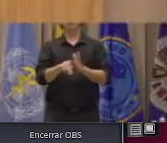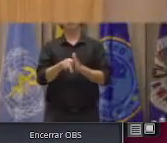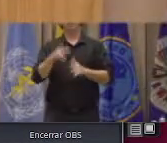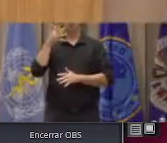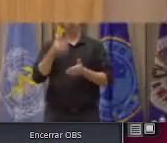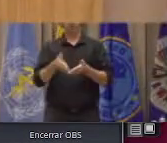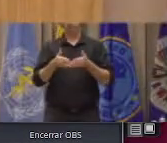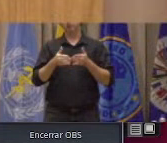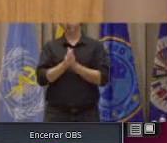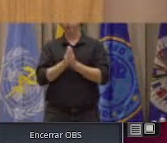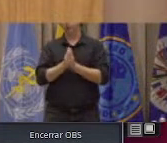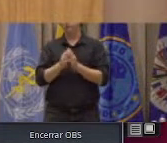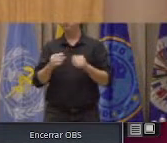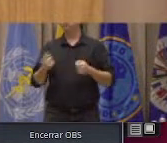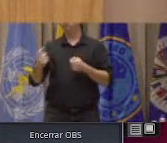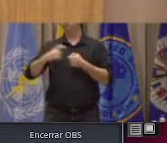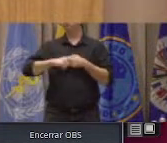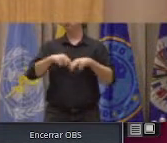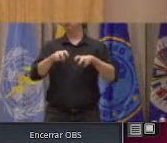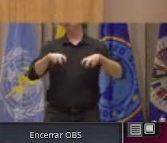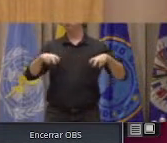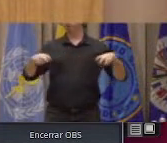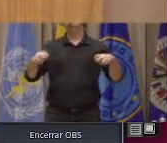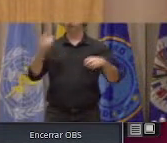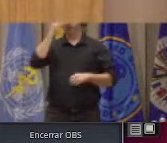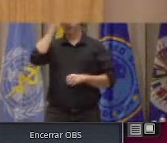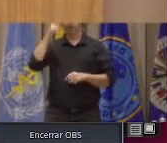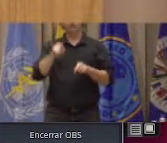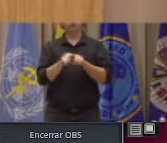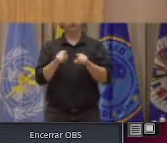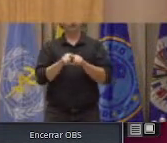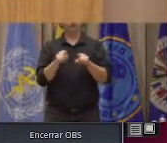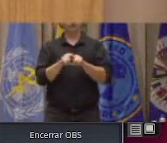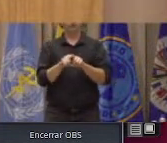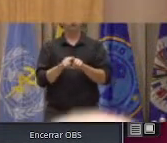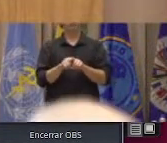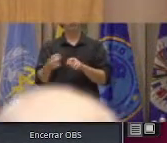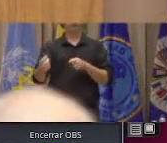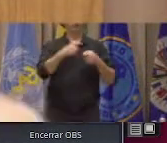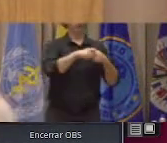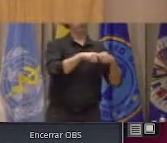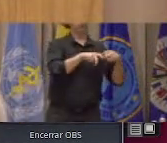2:30 concluded this table. I ask you to take your seat